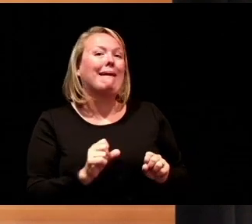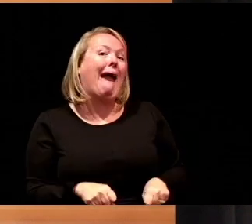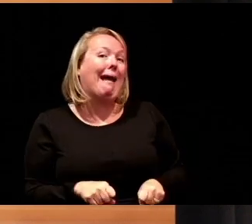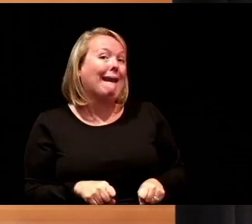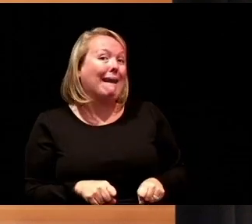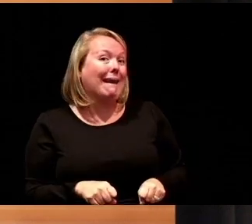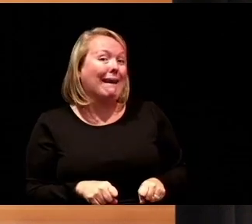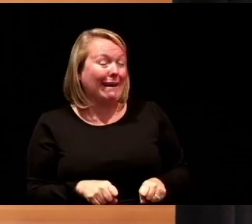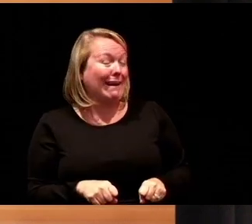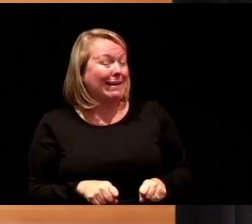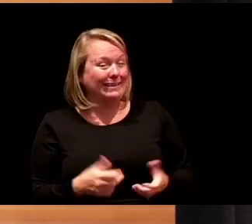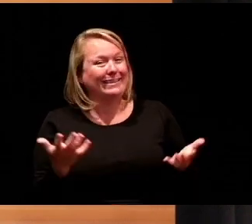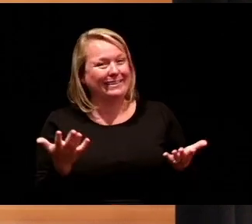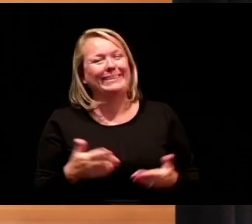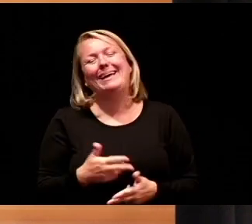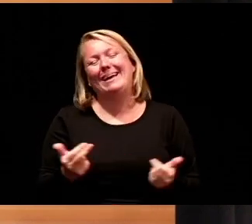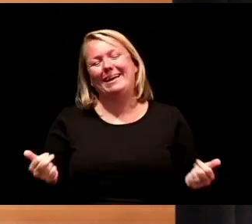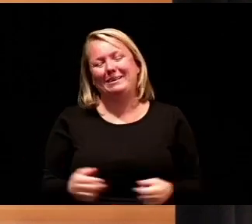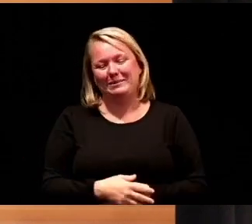better accommodate a family of 6.